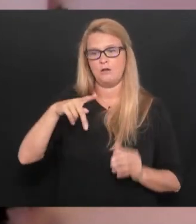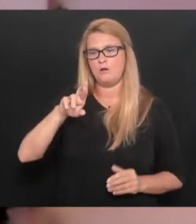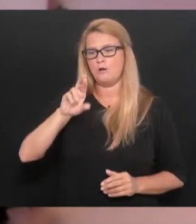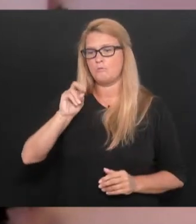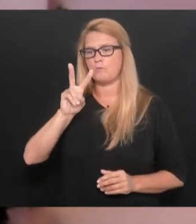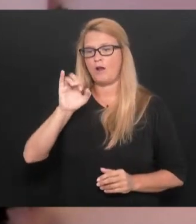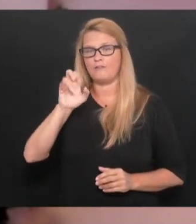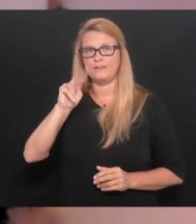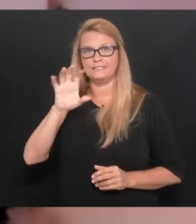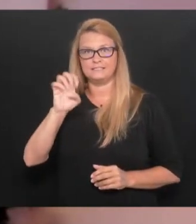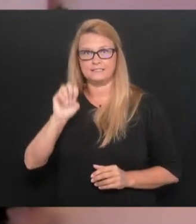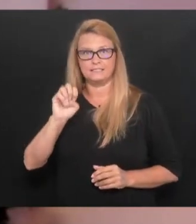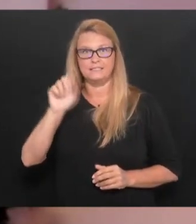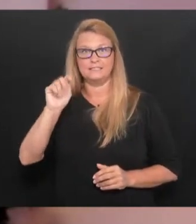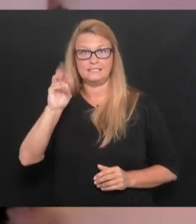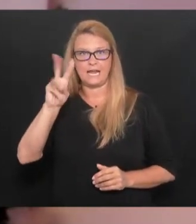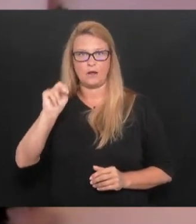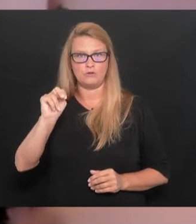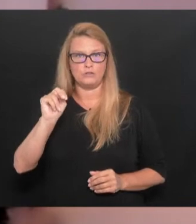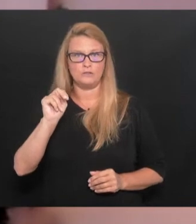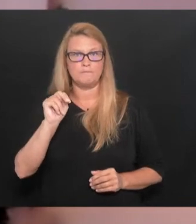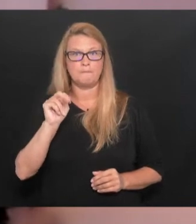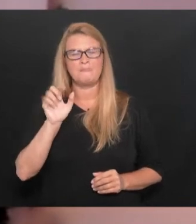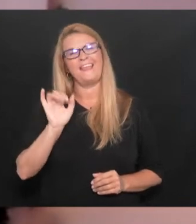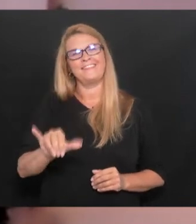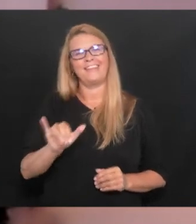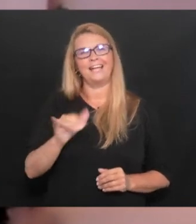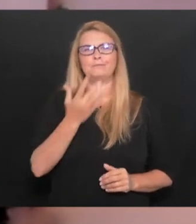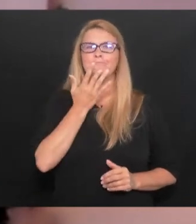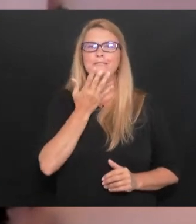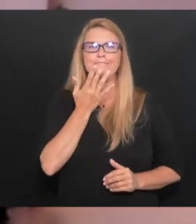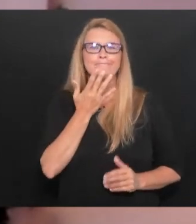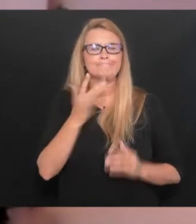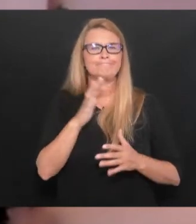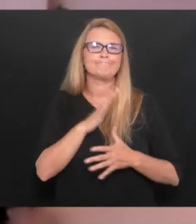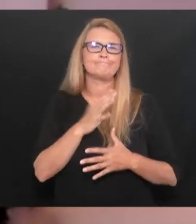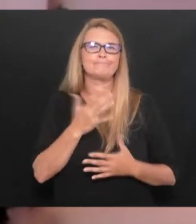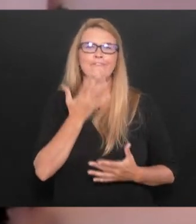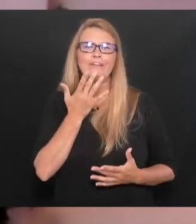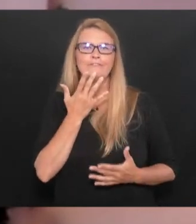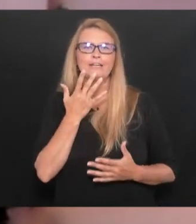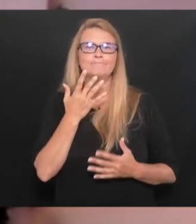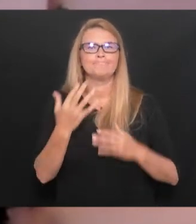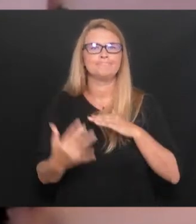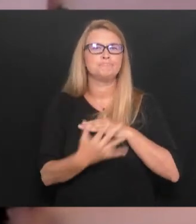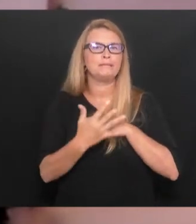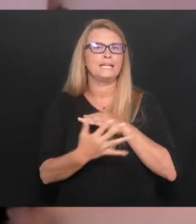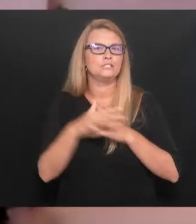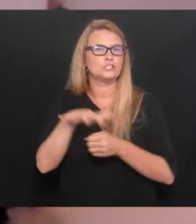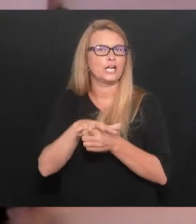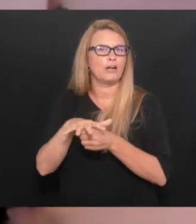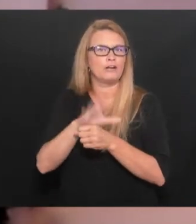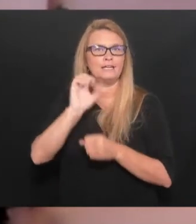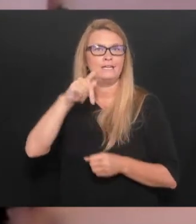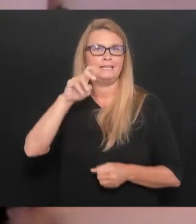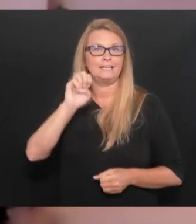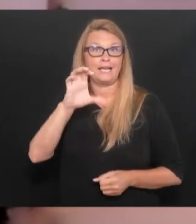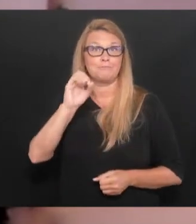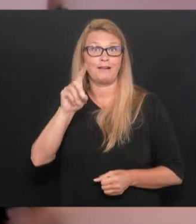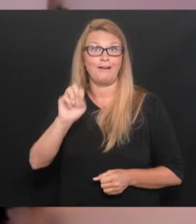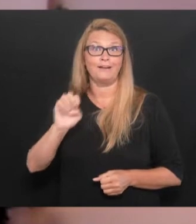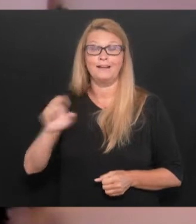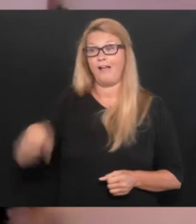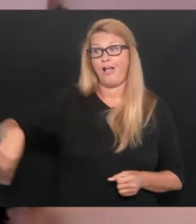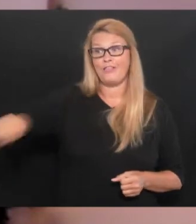Provincetown, which is a beach destination in the Cape Cod area, all tested positive